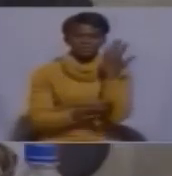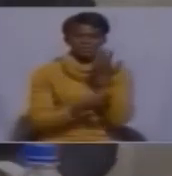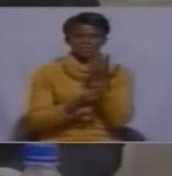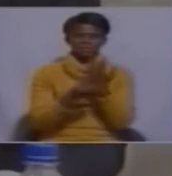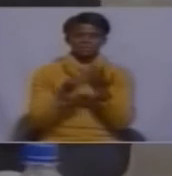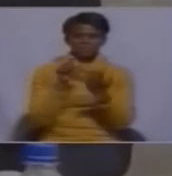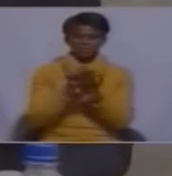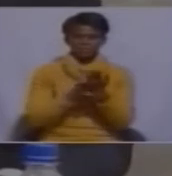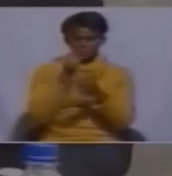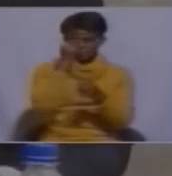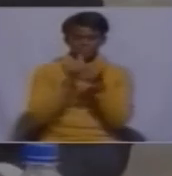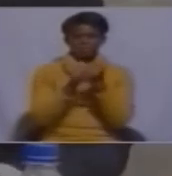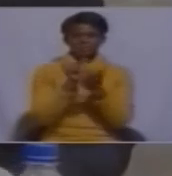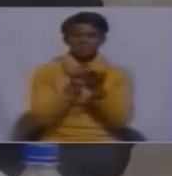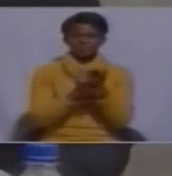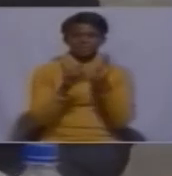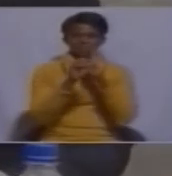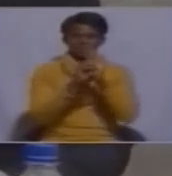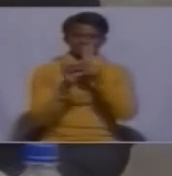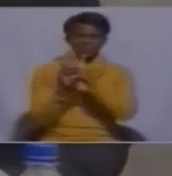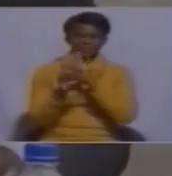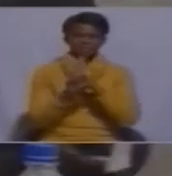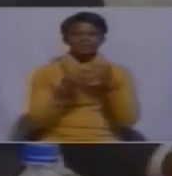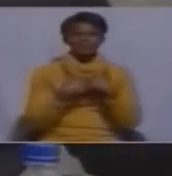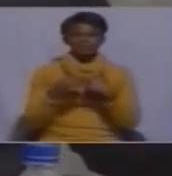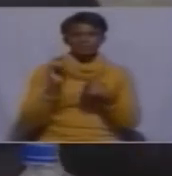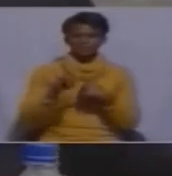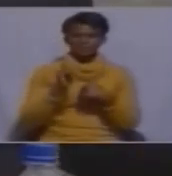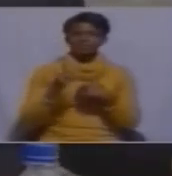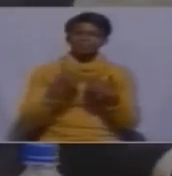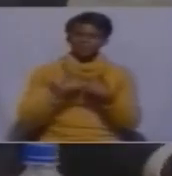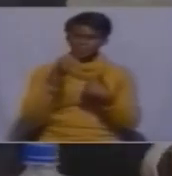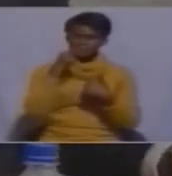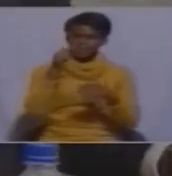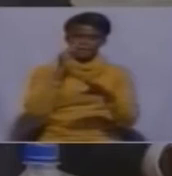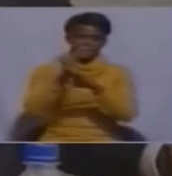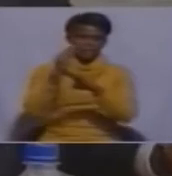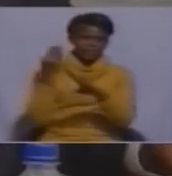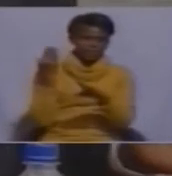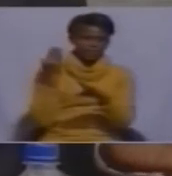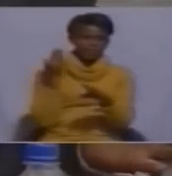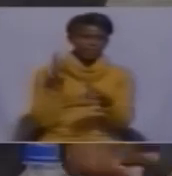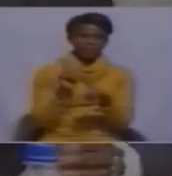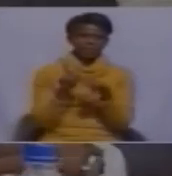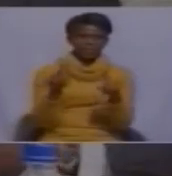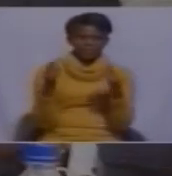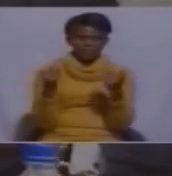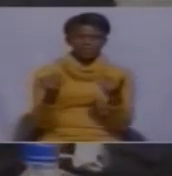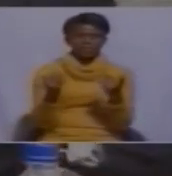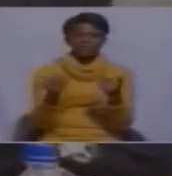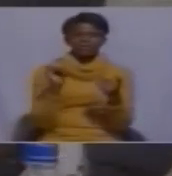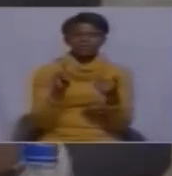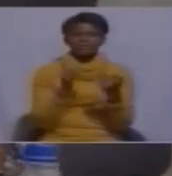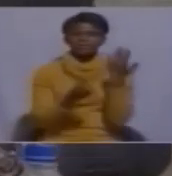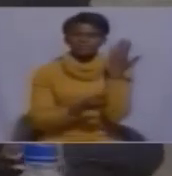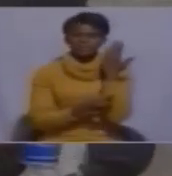law can't be static. In some instances, the Supreme Court would say, well, yes, we had said this earlier, but due to